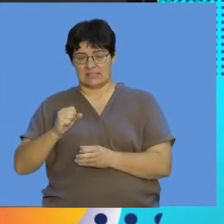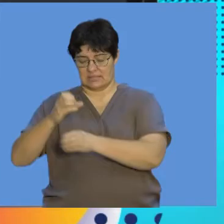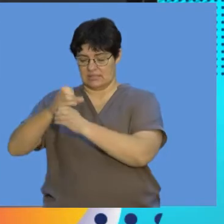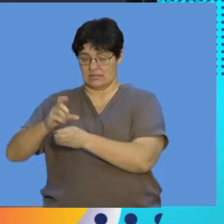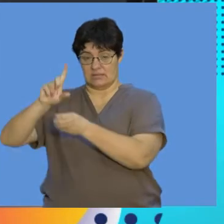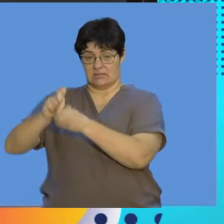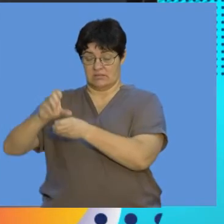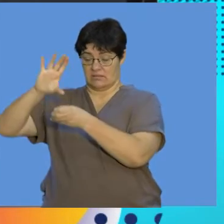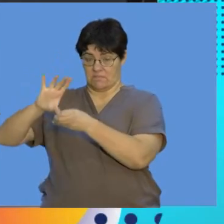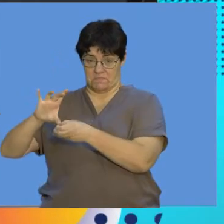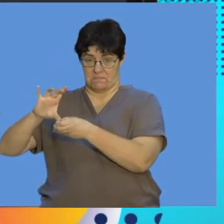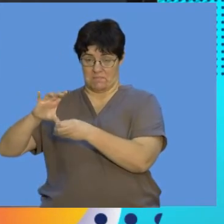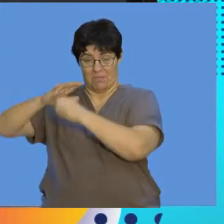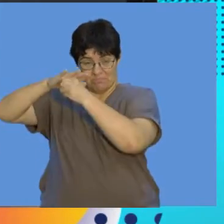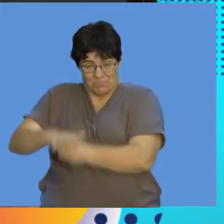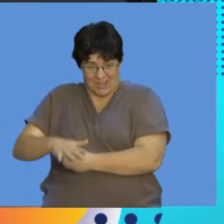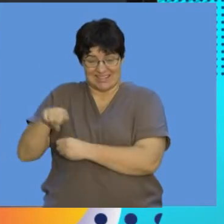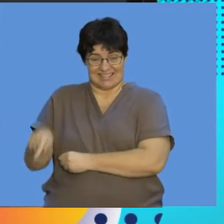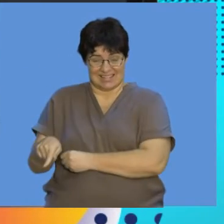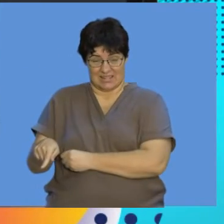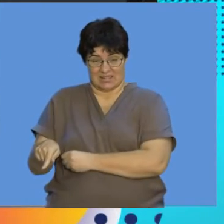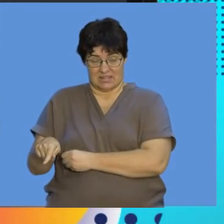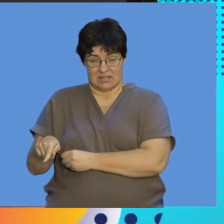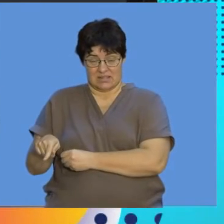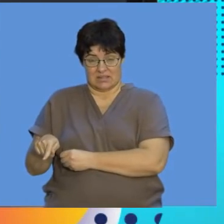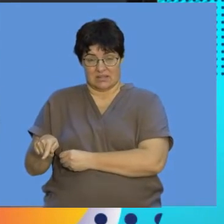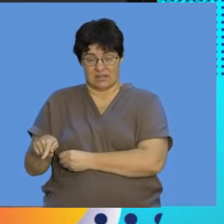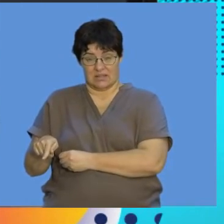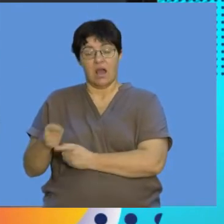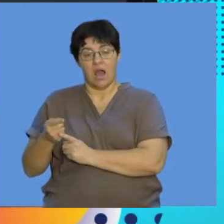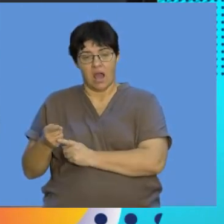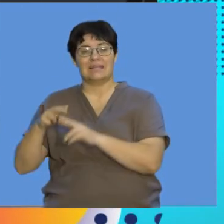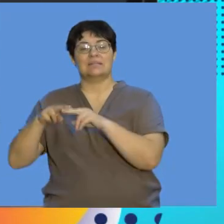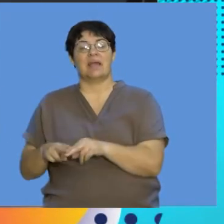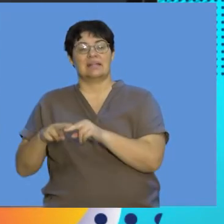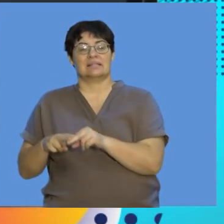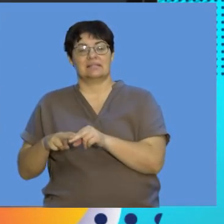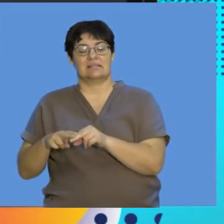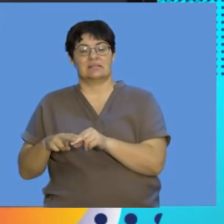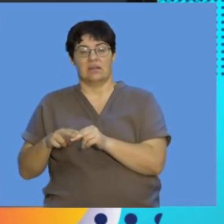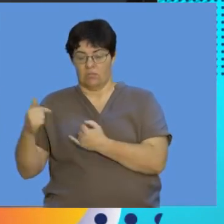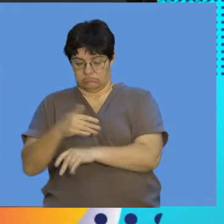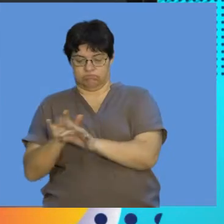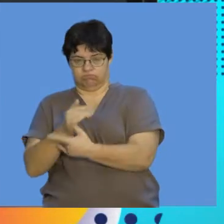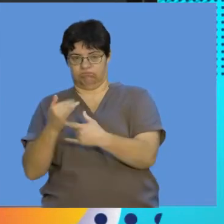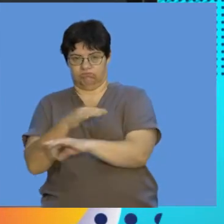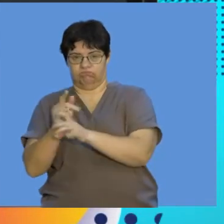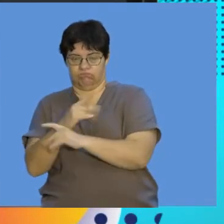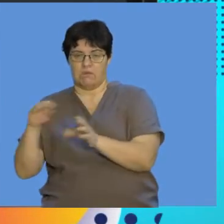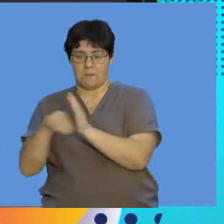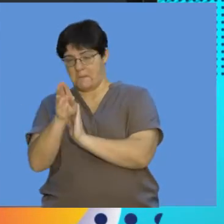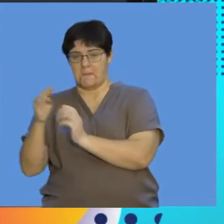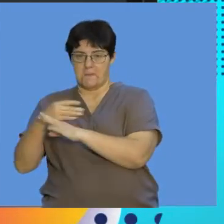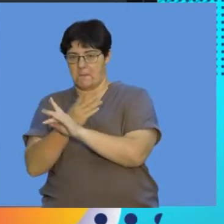container, the pressure of that sample of a gas will entirely depend on how fast these particles are randomly